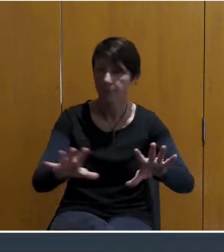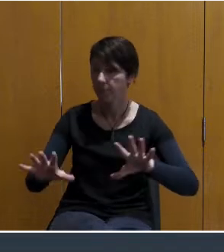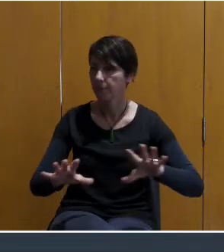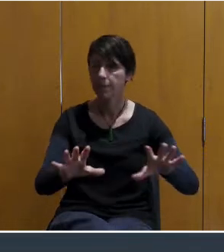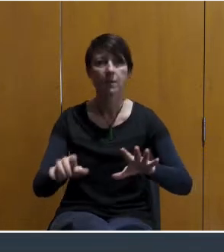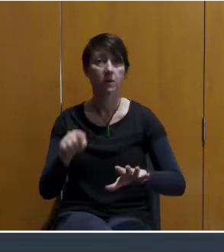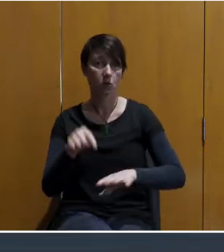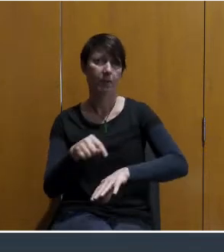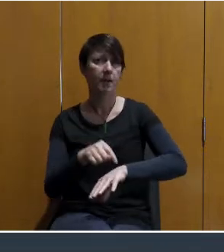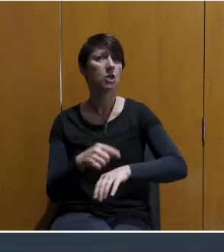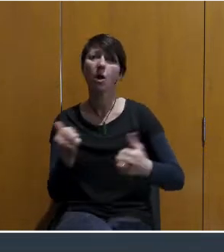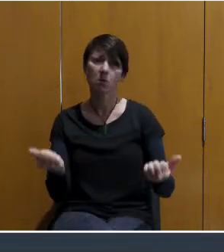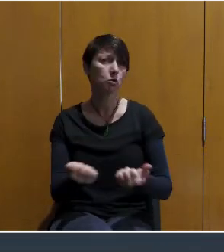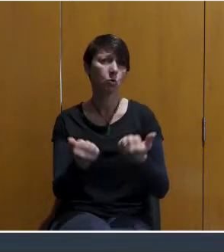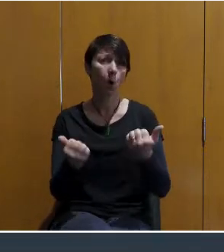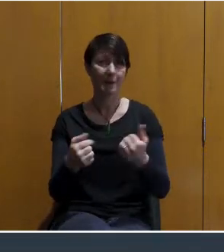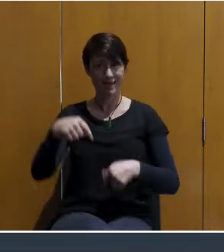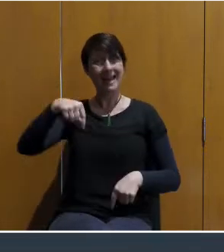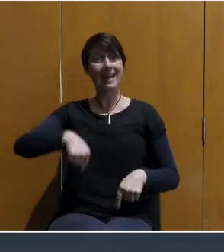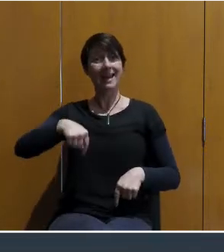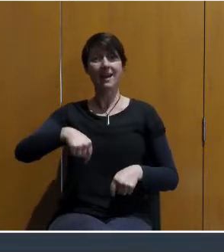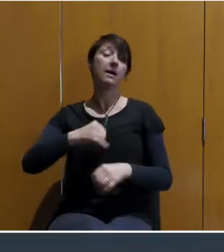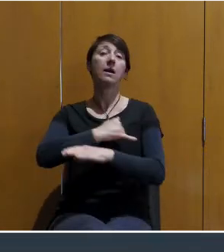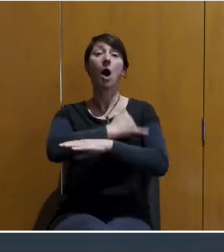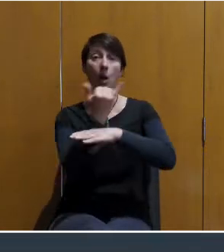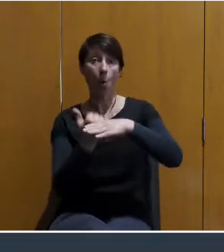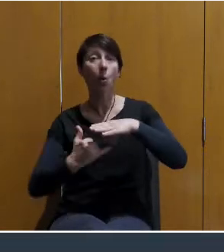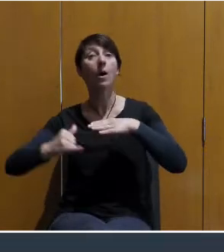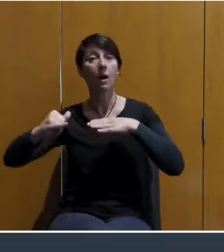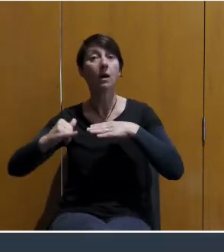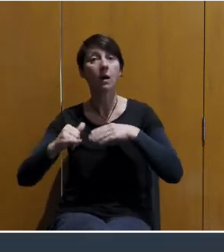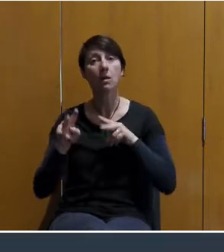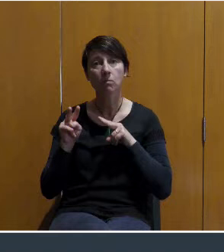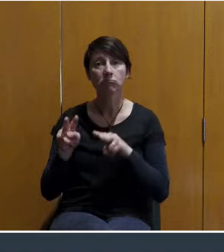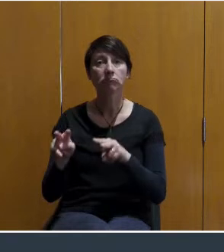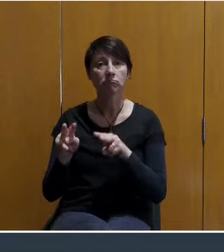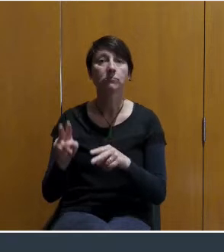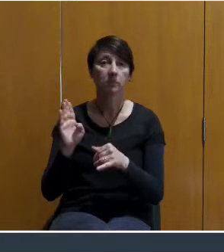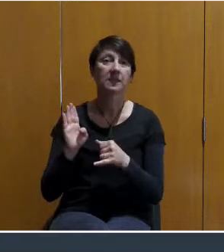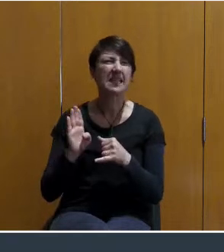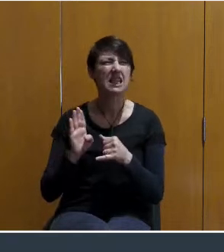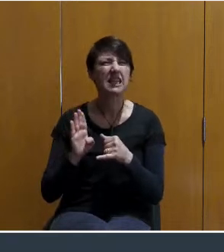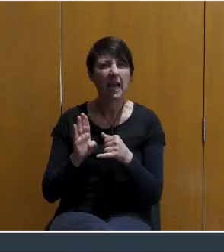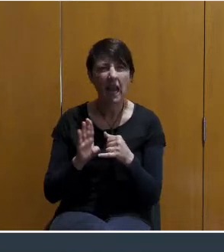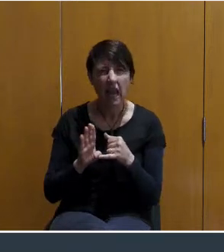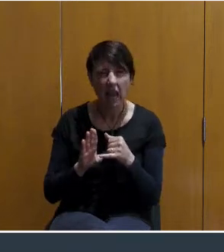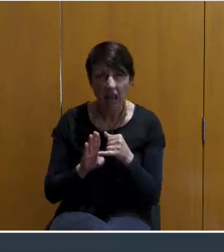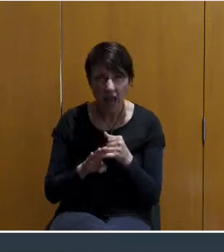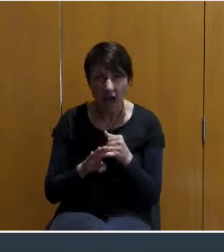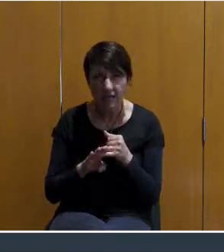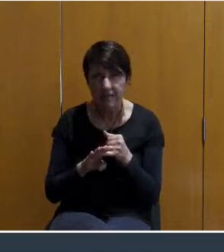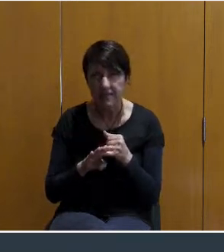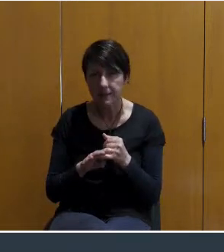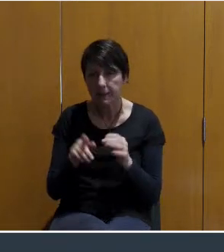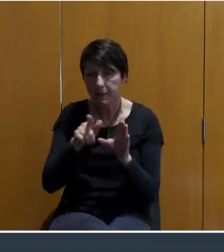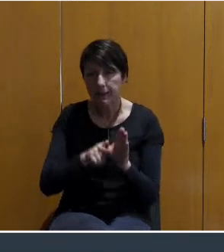And we still, in Kaikoura, we would still see the last fledglings, say, to mid-February. That's what we see, and I'm